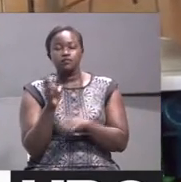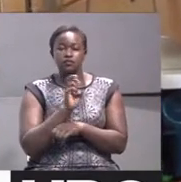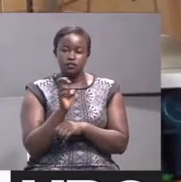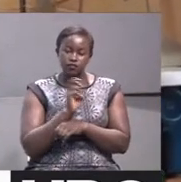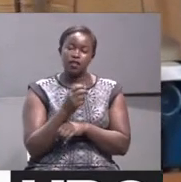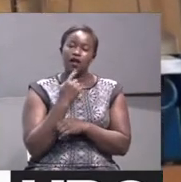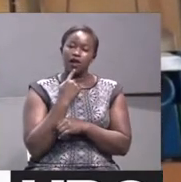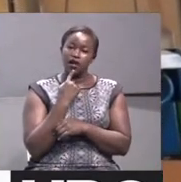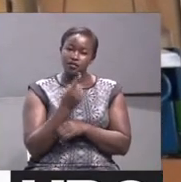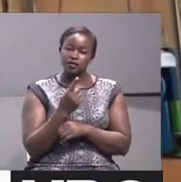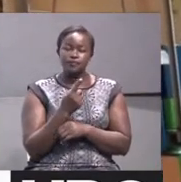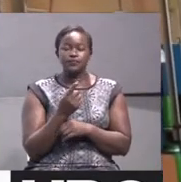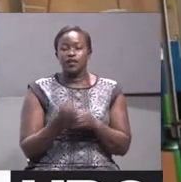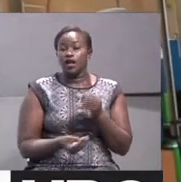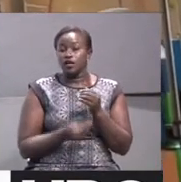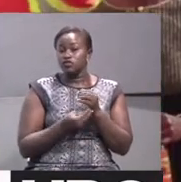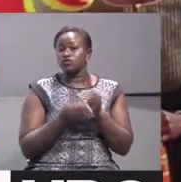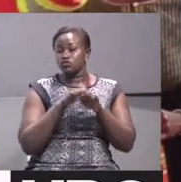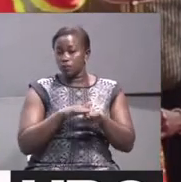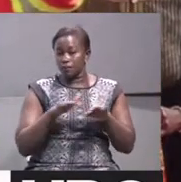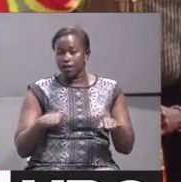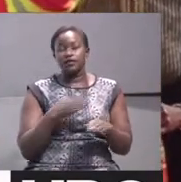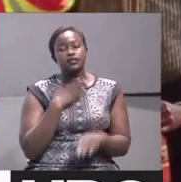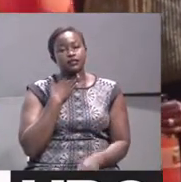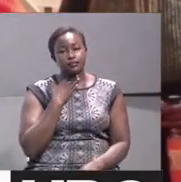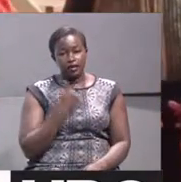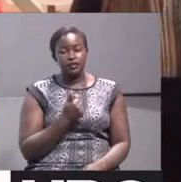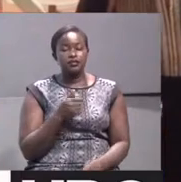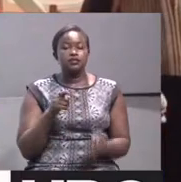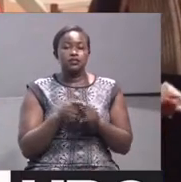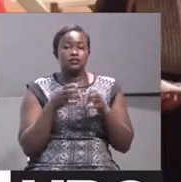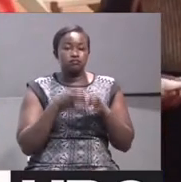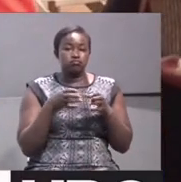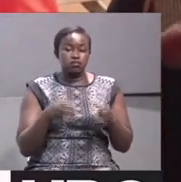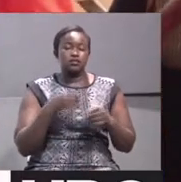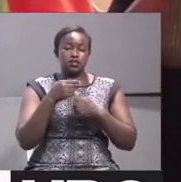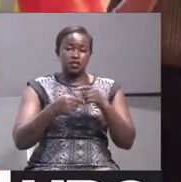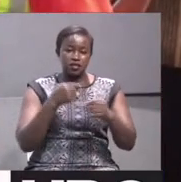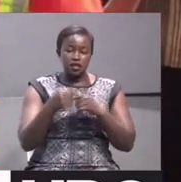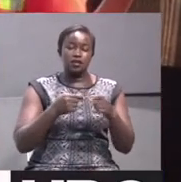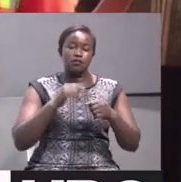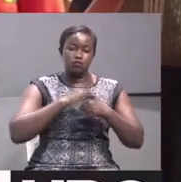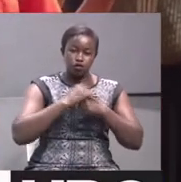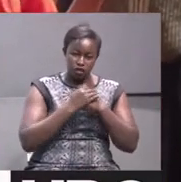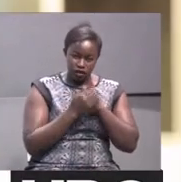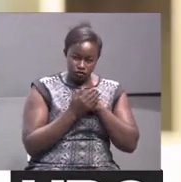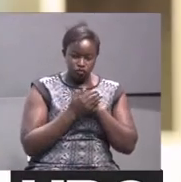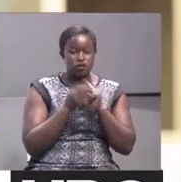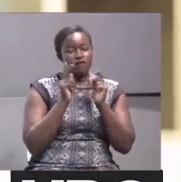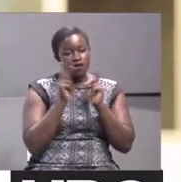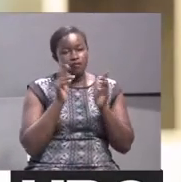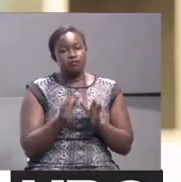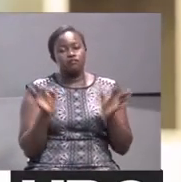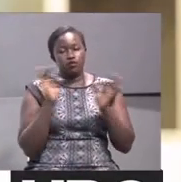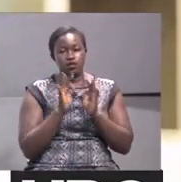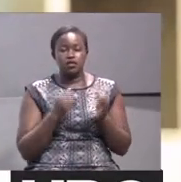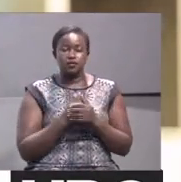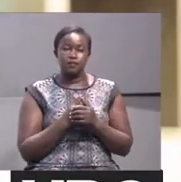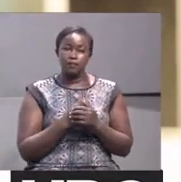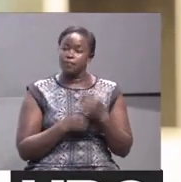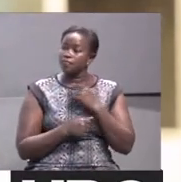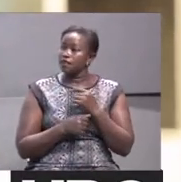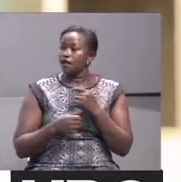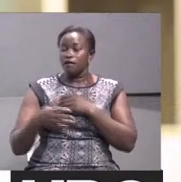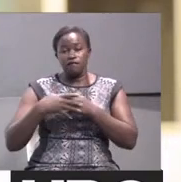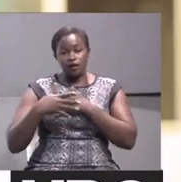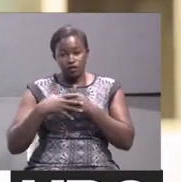emphasizes that in addition to the market demand, increasing sustainable farmer production is vital. We found that the factory is in